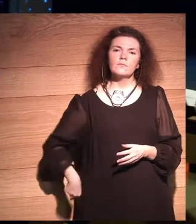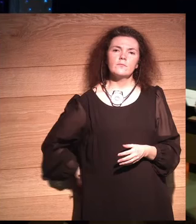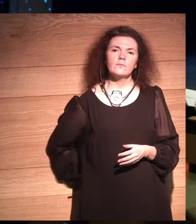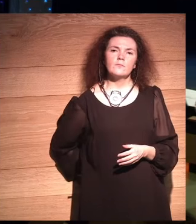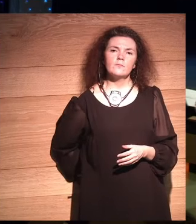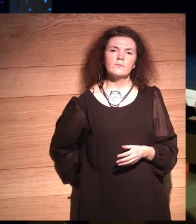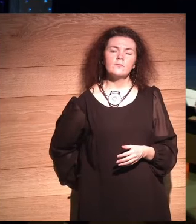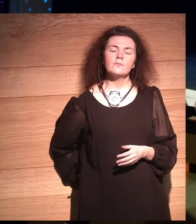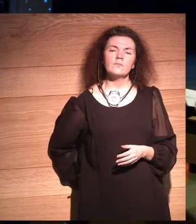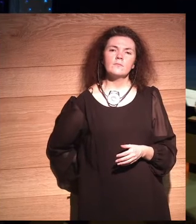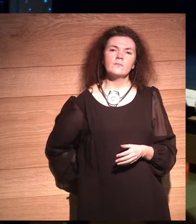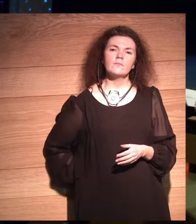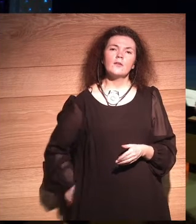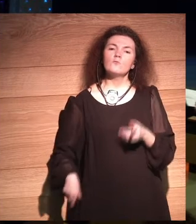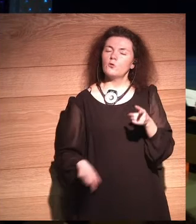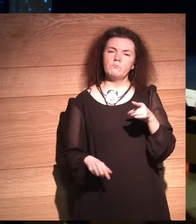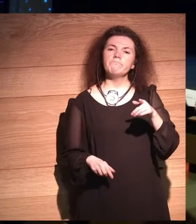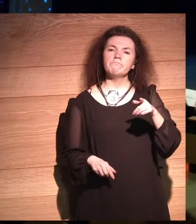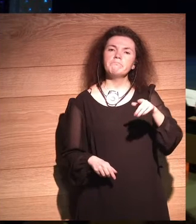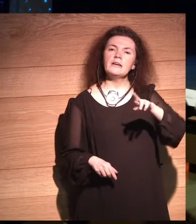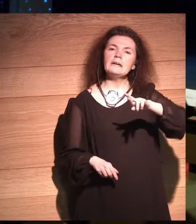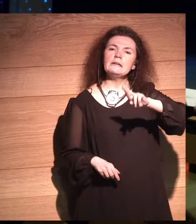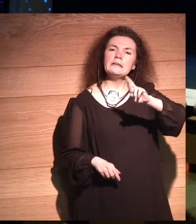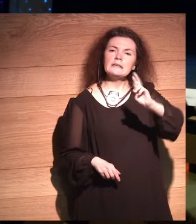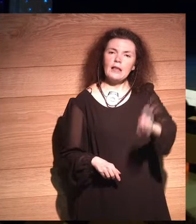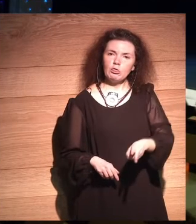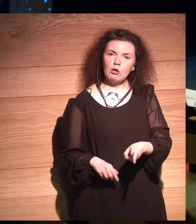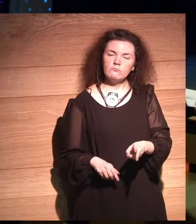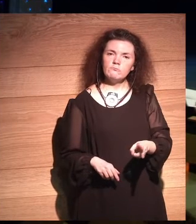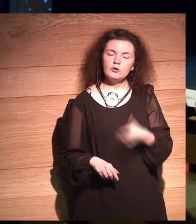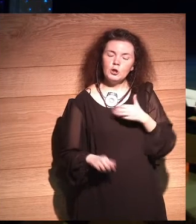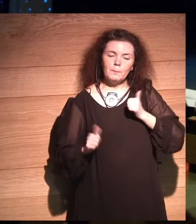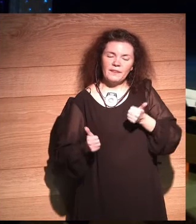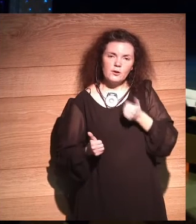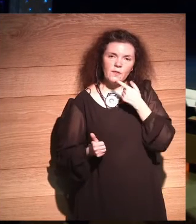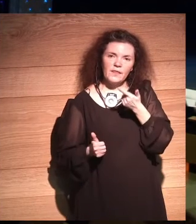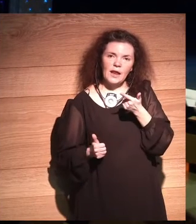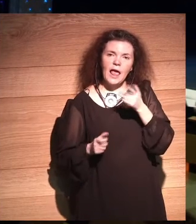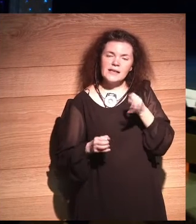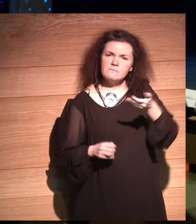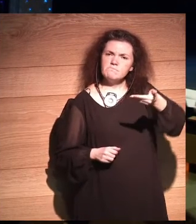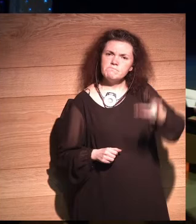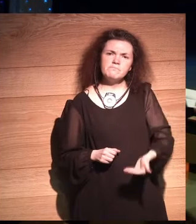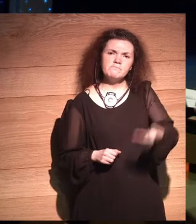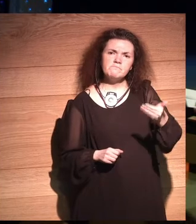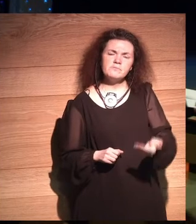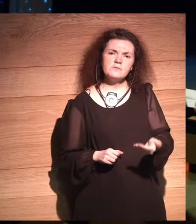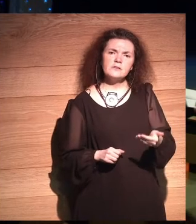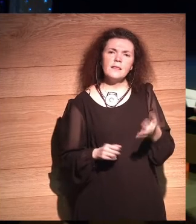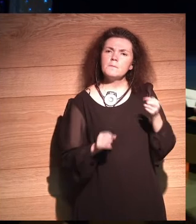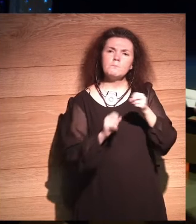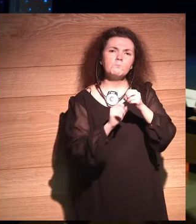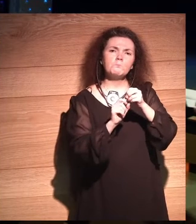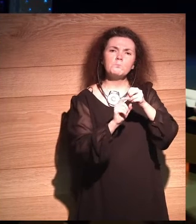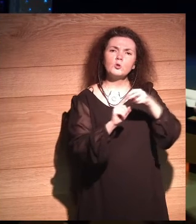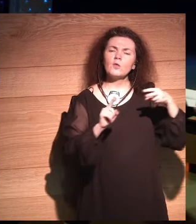Absolutely right. Let me start by saying that it's absolutely crucial to have a vision for what is the democracy